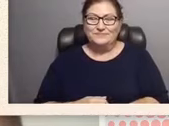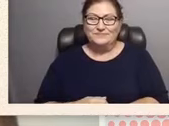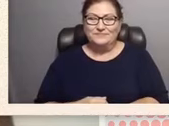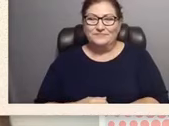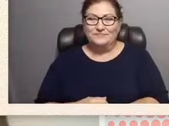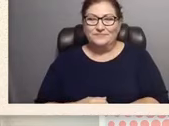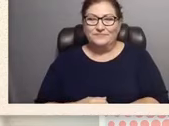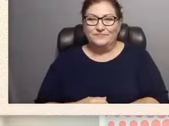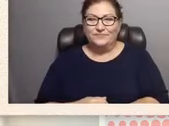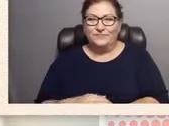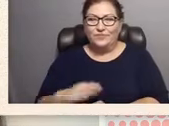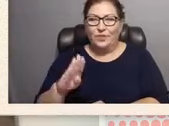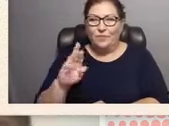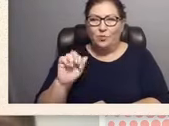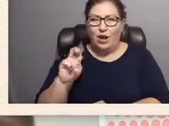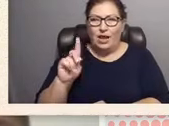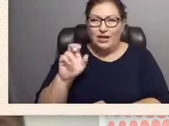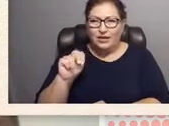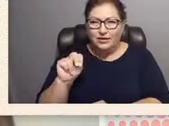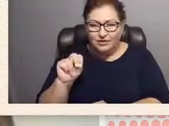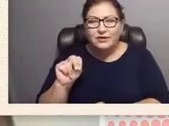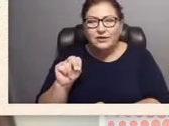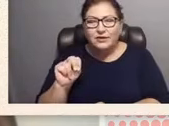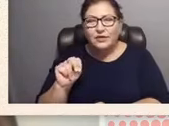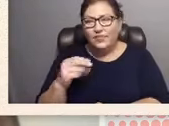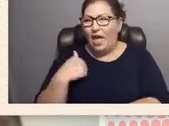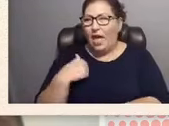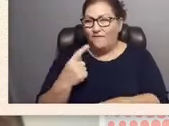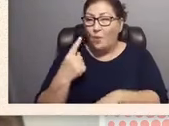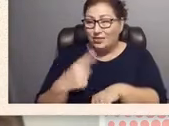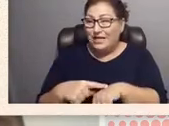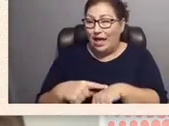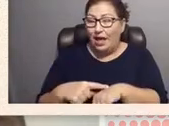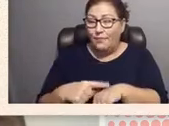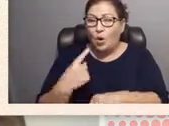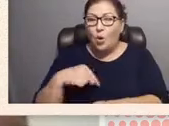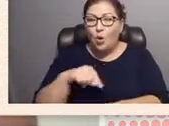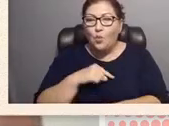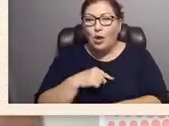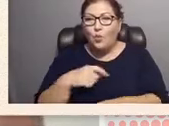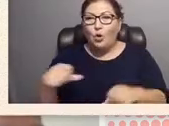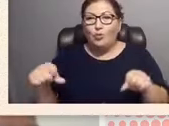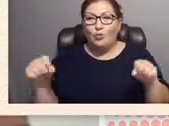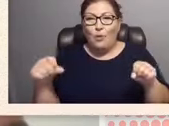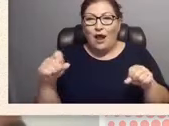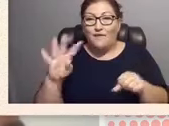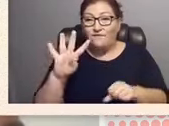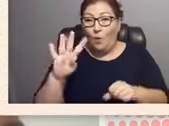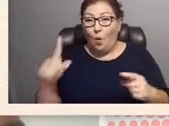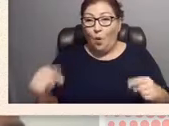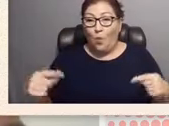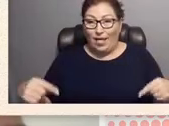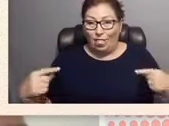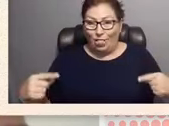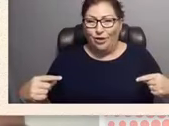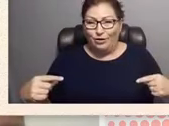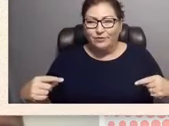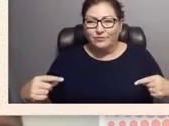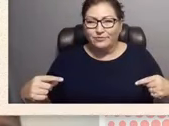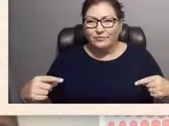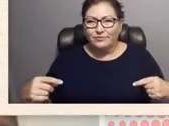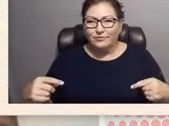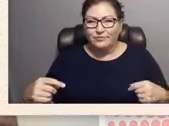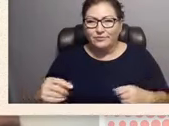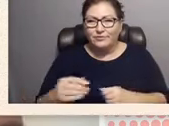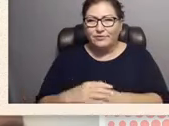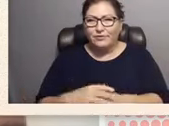Can I go? Okay. So there's this one time where we were riding four-wheeler, right? And we flew off this cliff. That's pretty much it. We flew